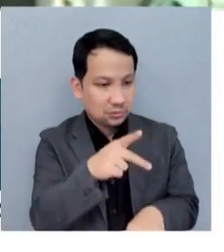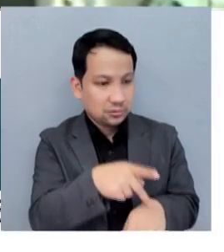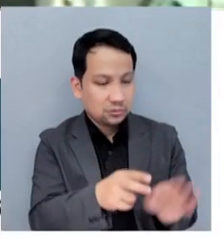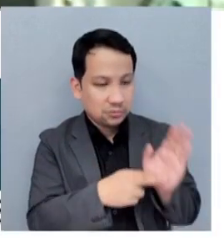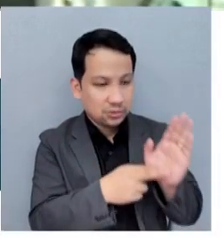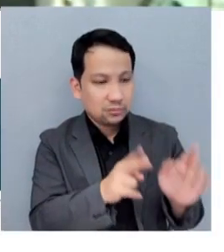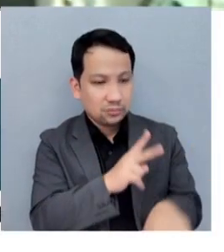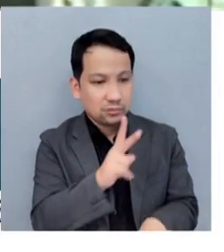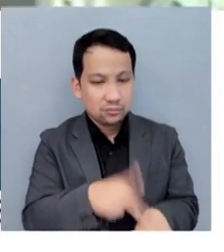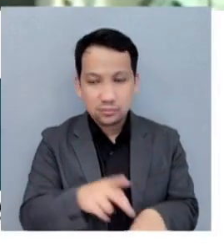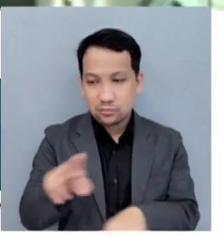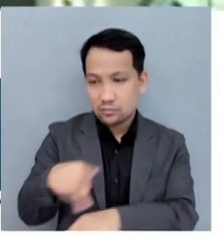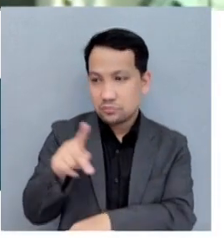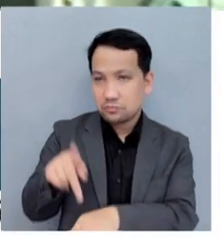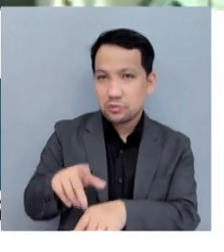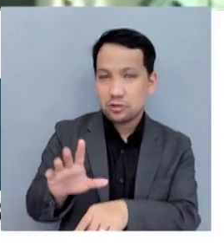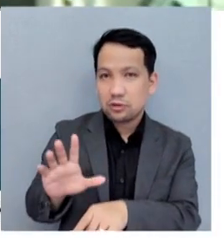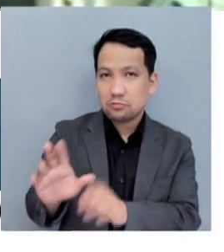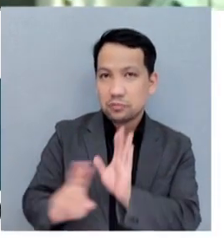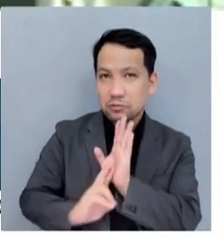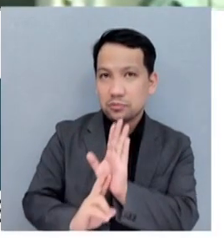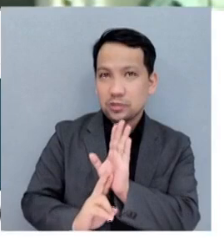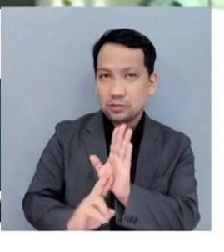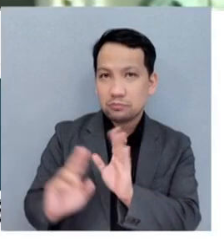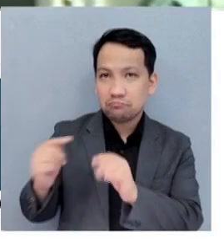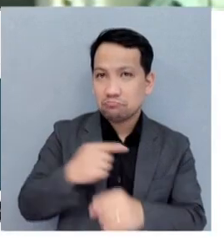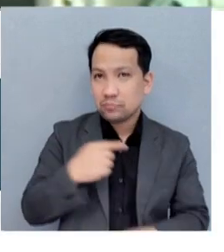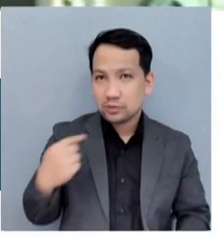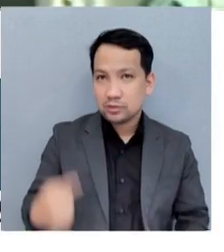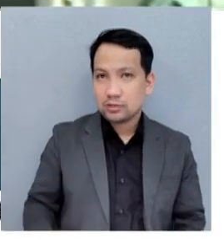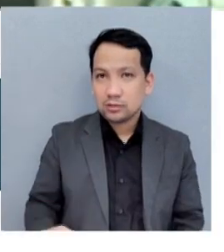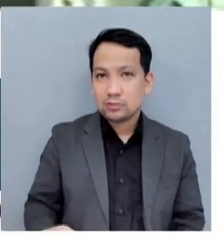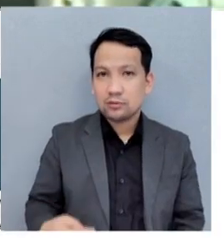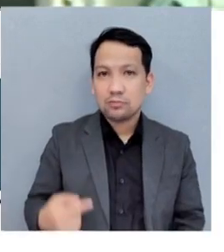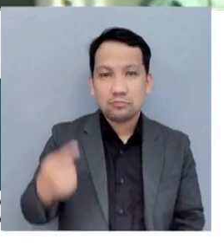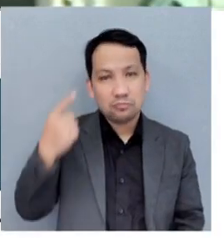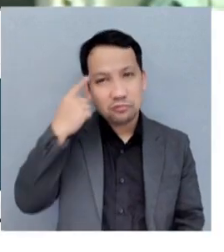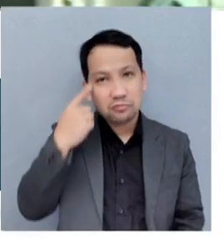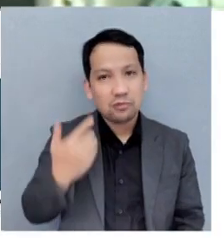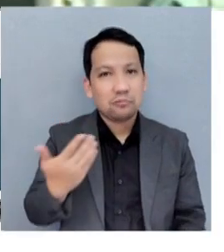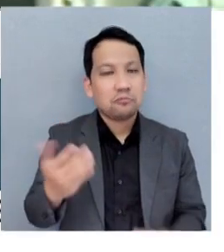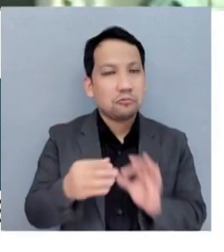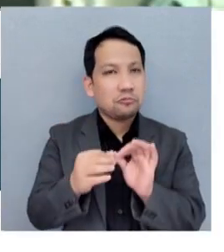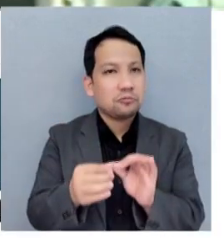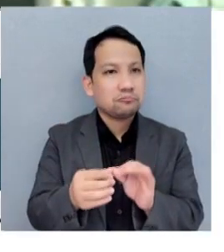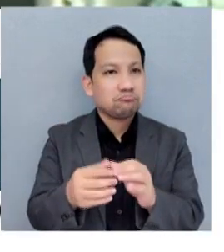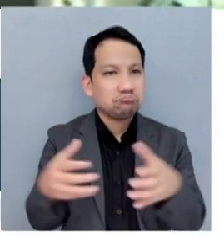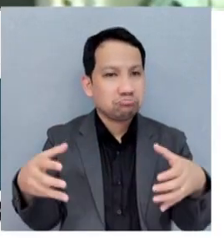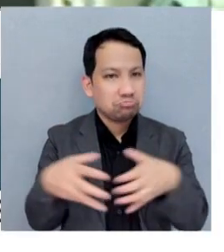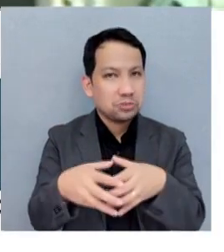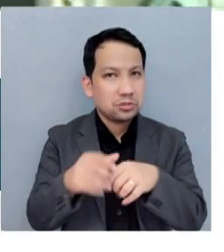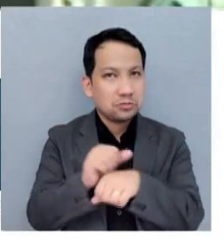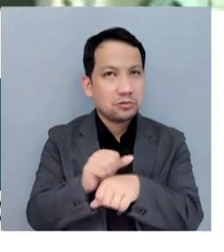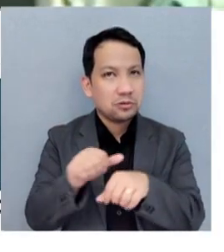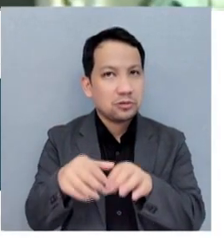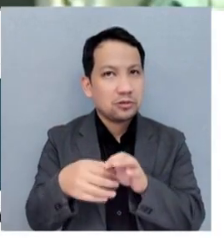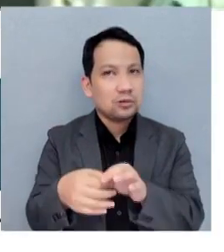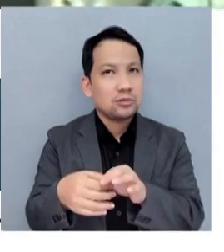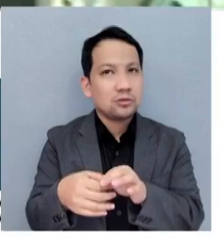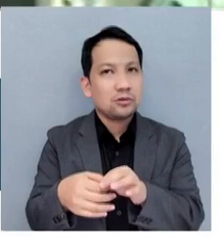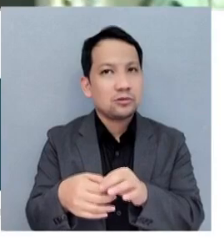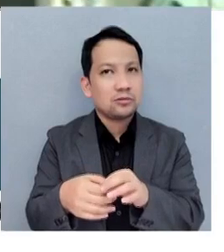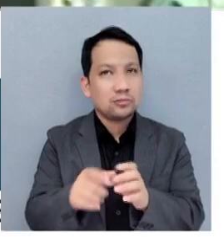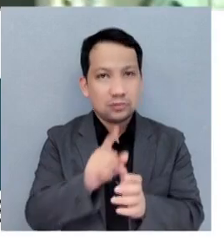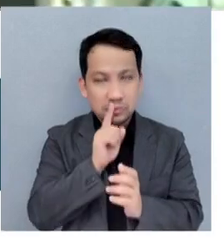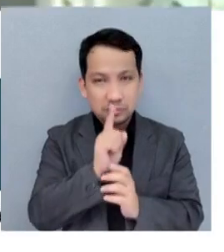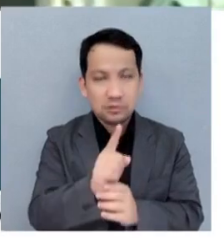whether they're speaking for China. So, but I think we should work on ensuring